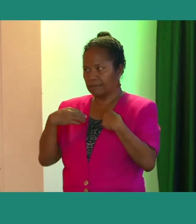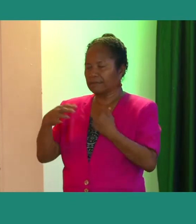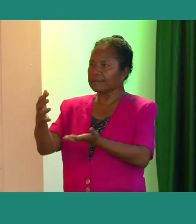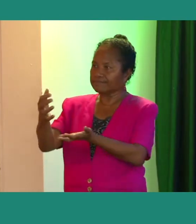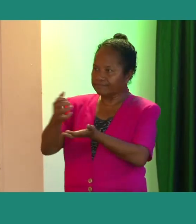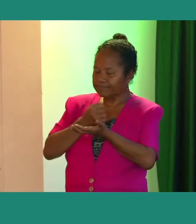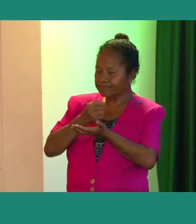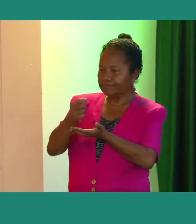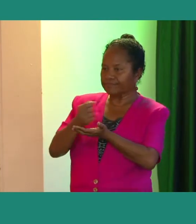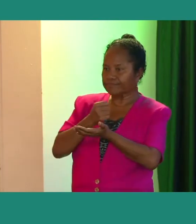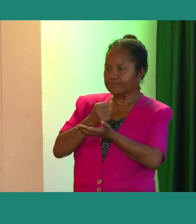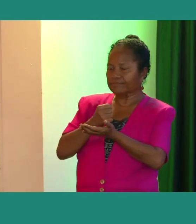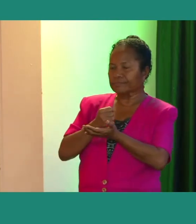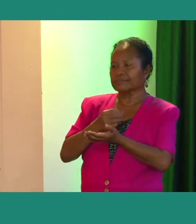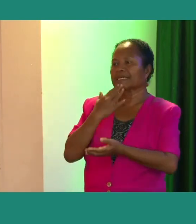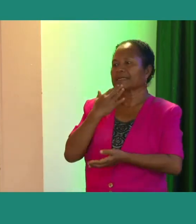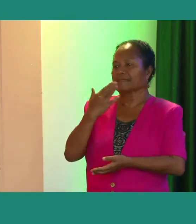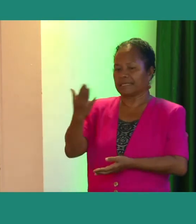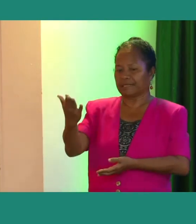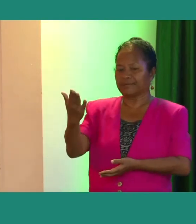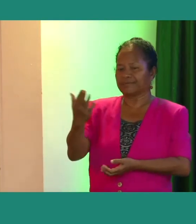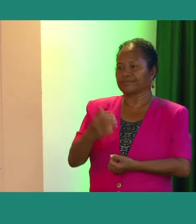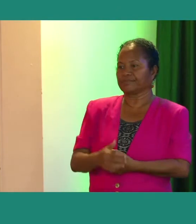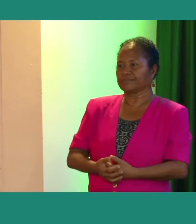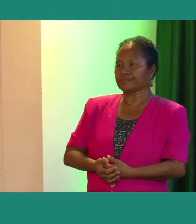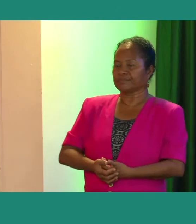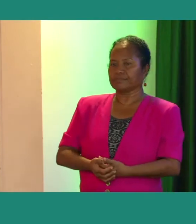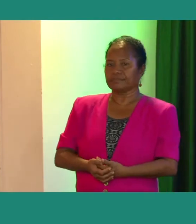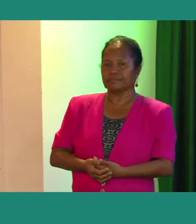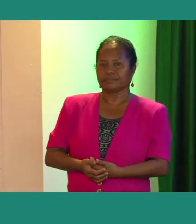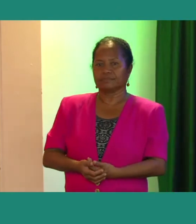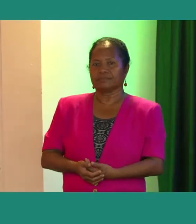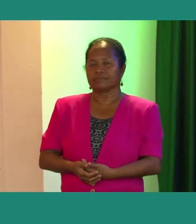nation. Thank you.